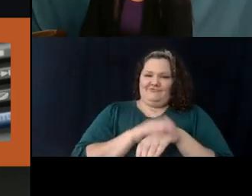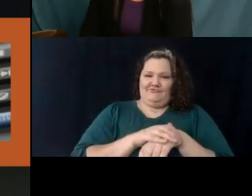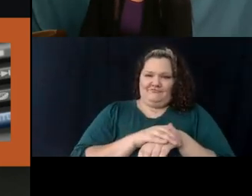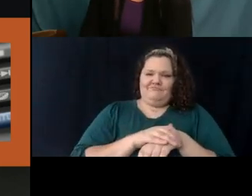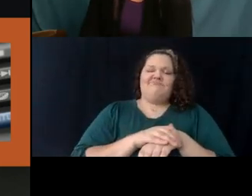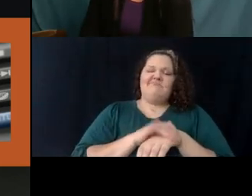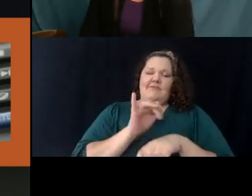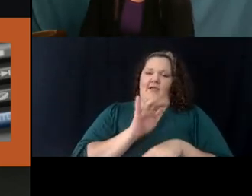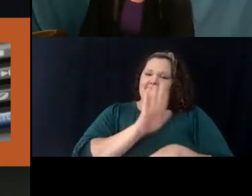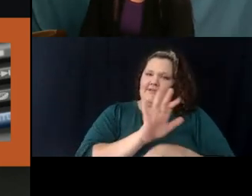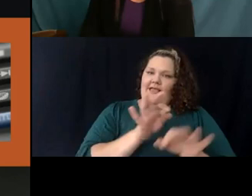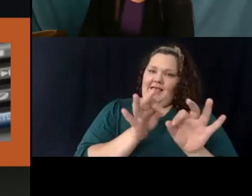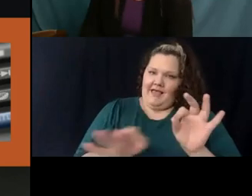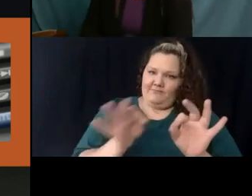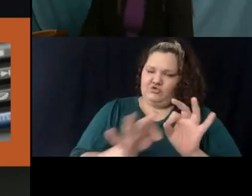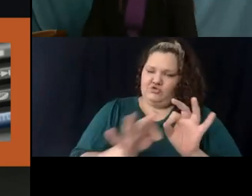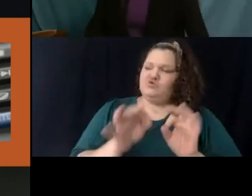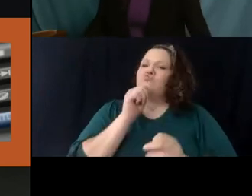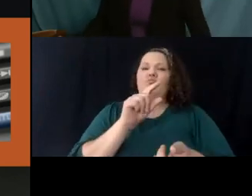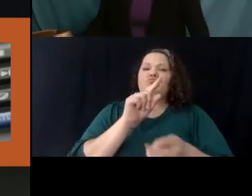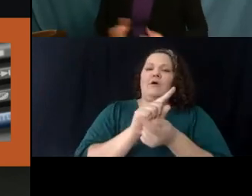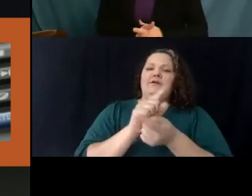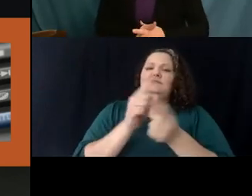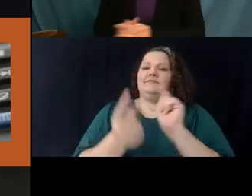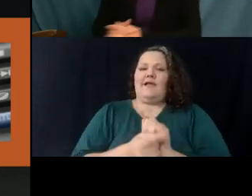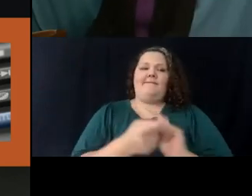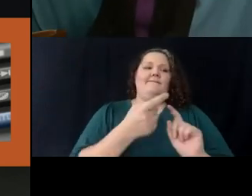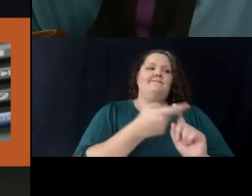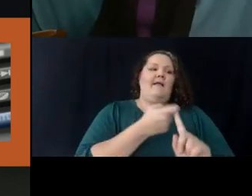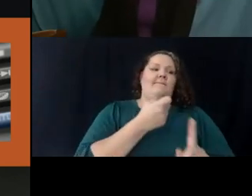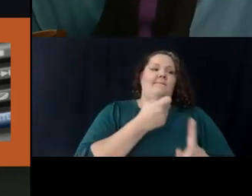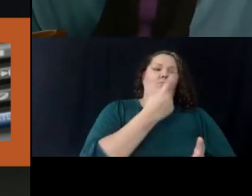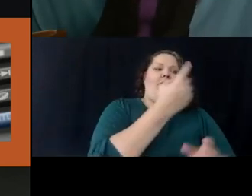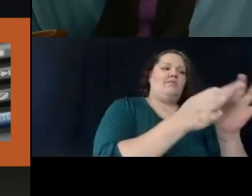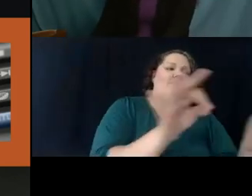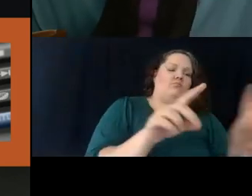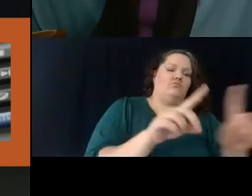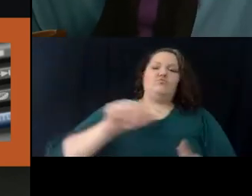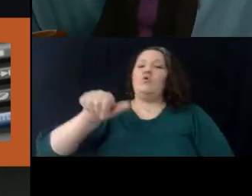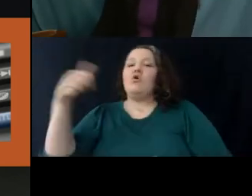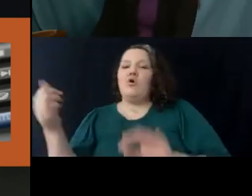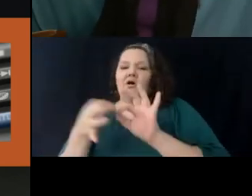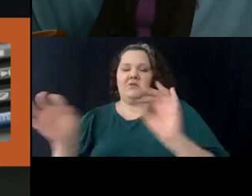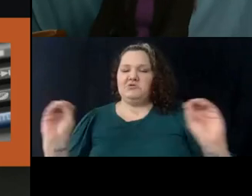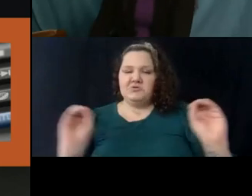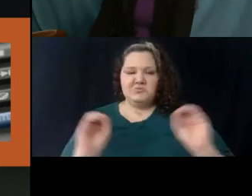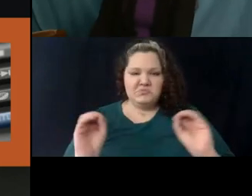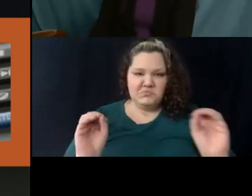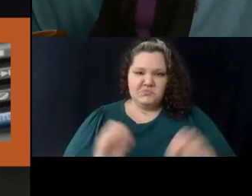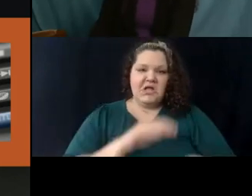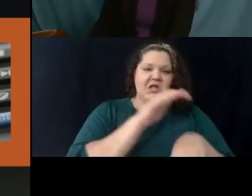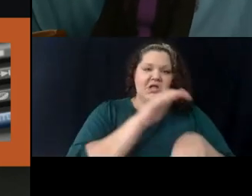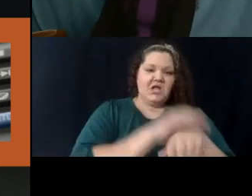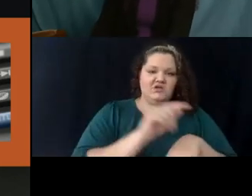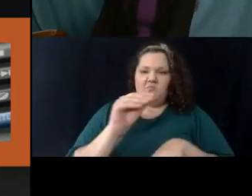So if someone is speaking, we see the captions. They're typically in English. They don't translate anything. They're not going between